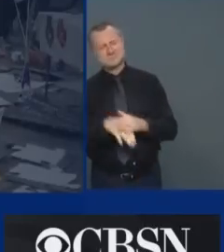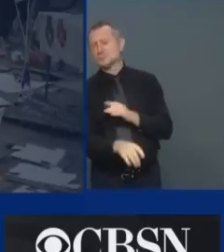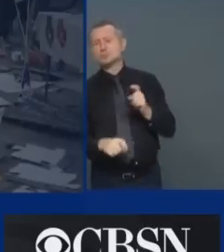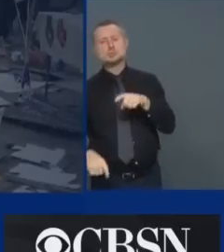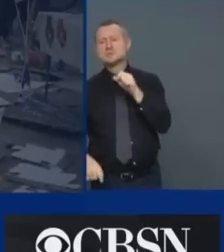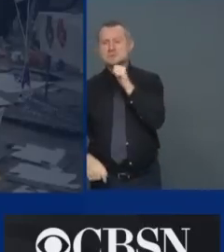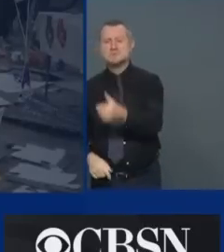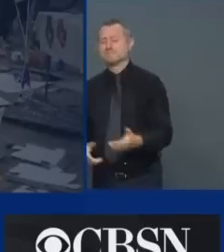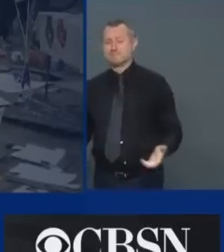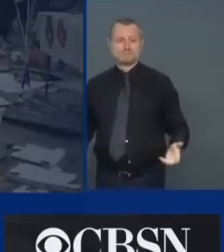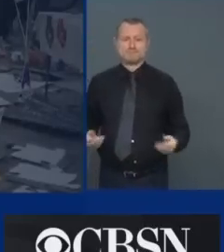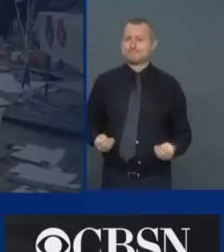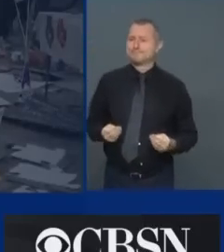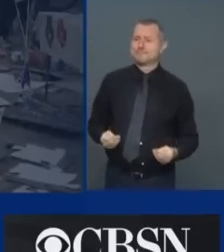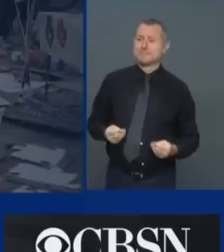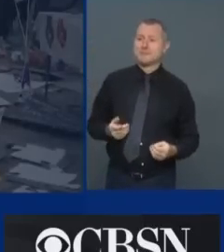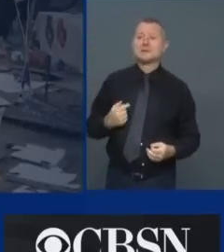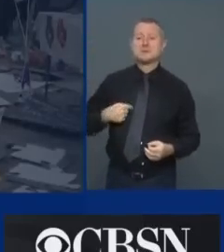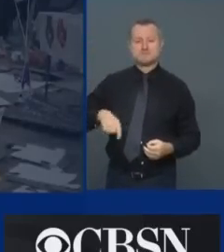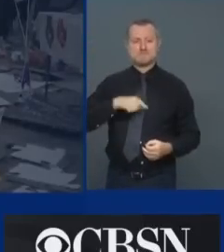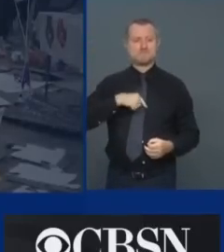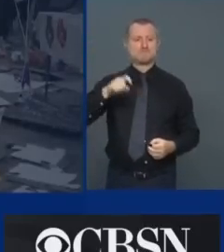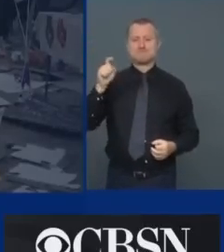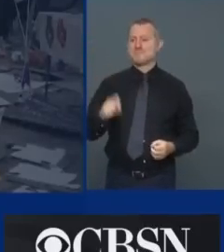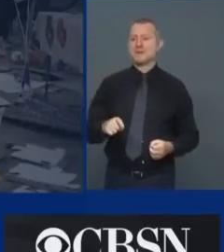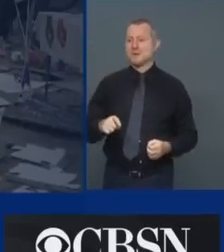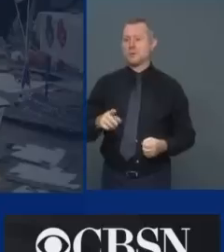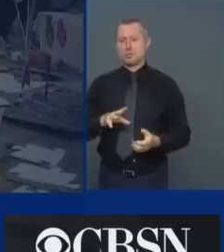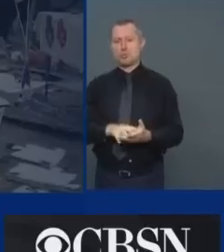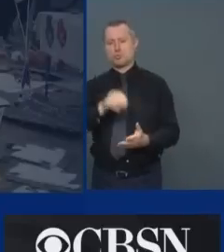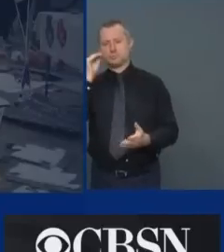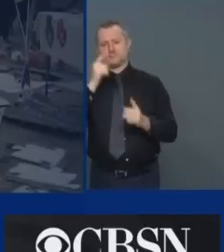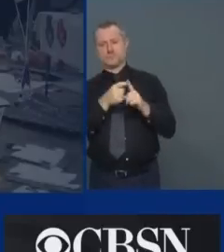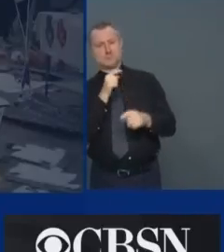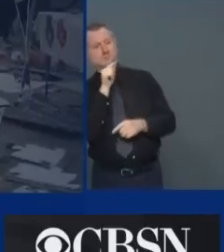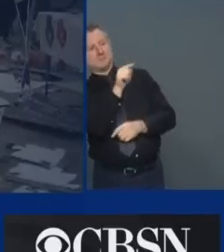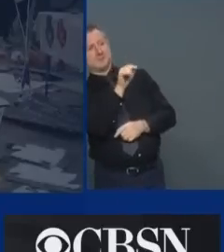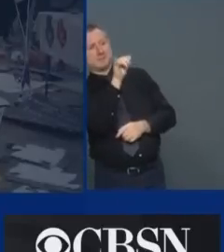We at least have to learn from these horrific situations.